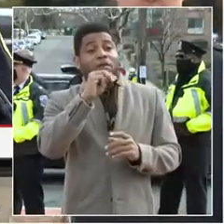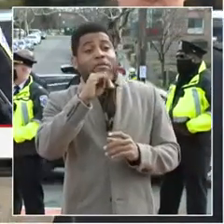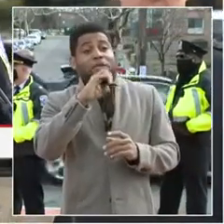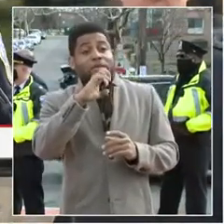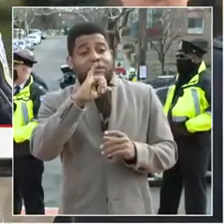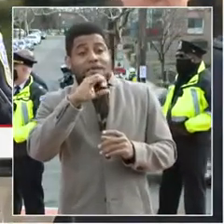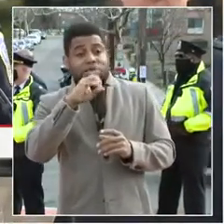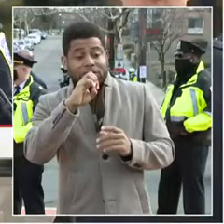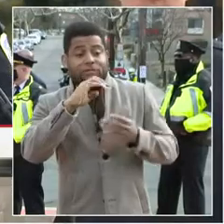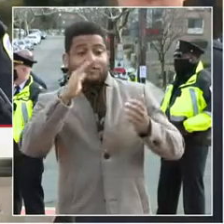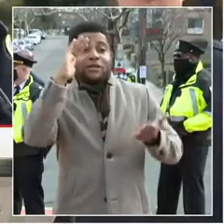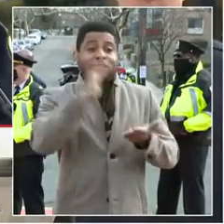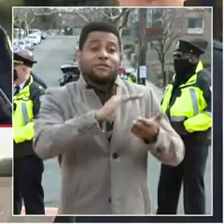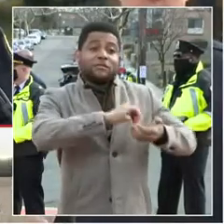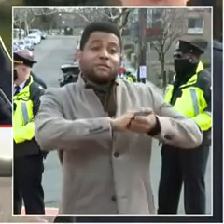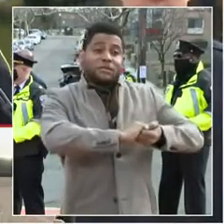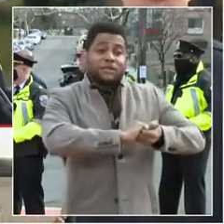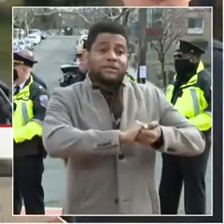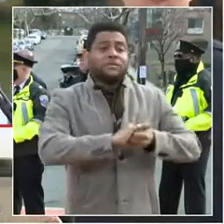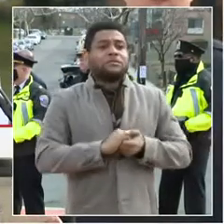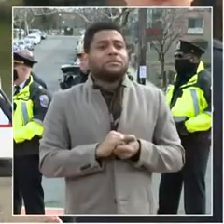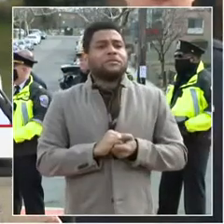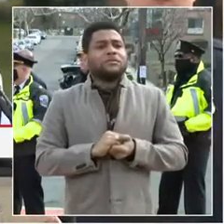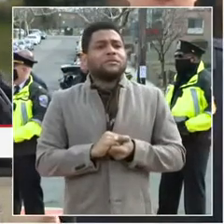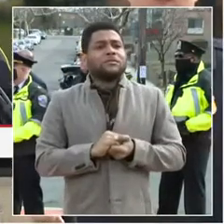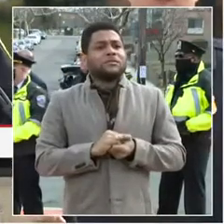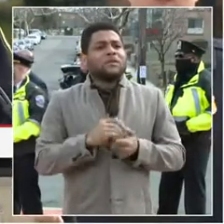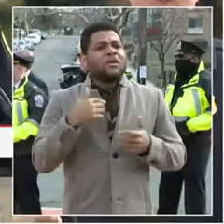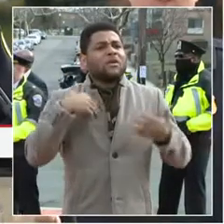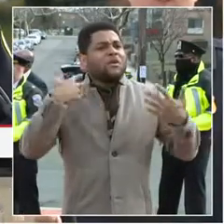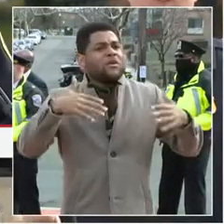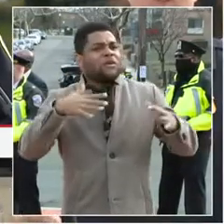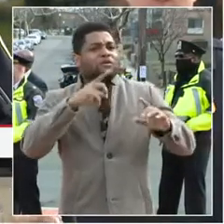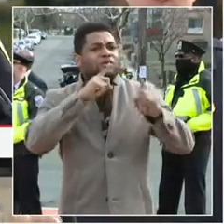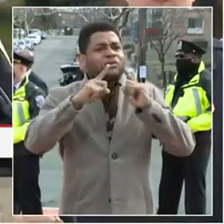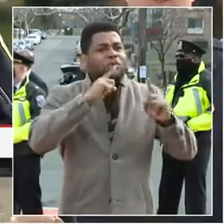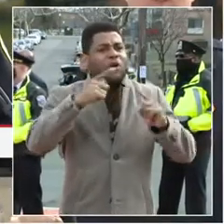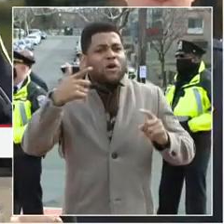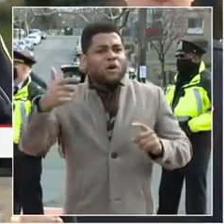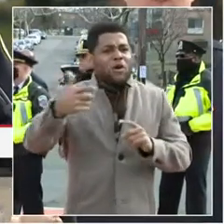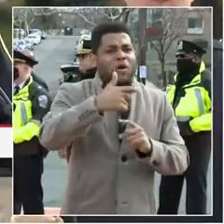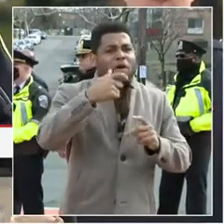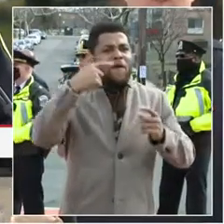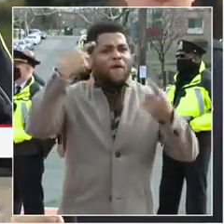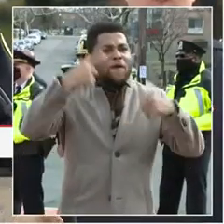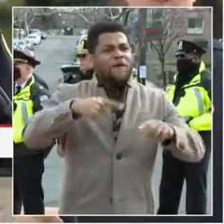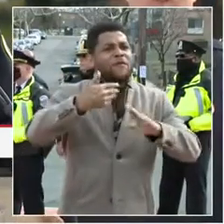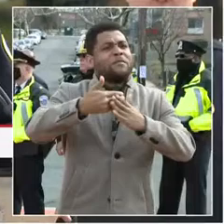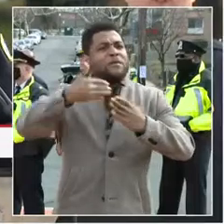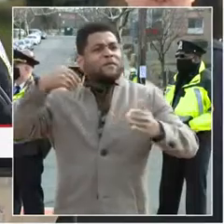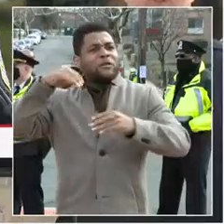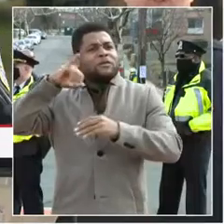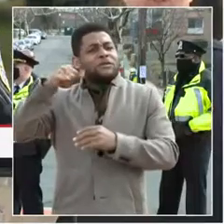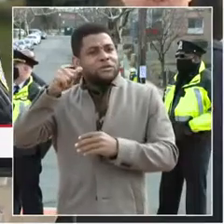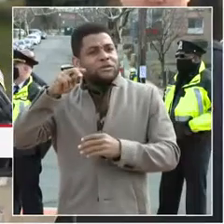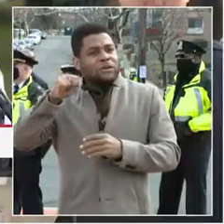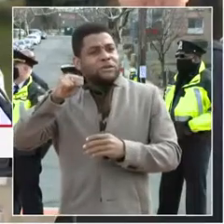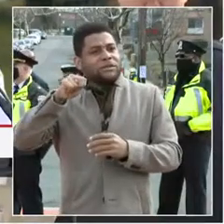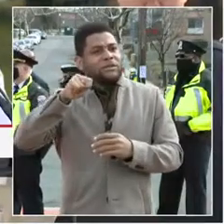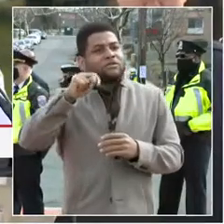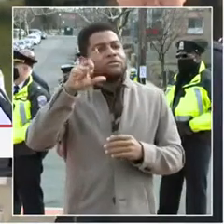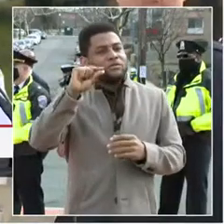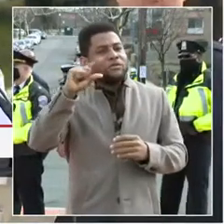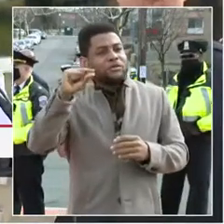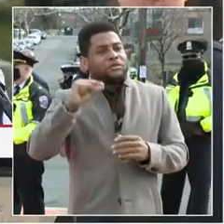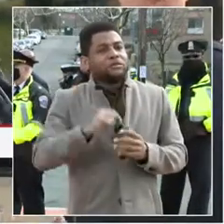recall that there was a shooting here in Washington, D.C. back on January the 27th, it was a Thursday, at